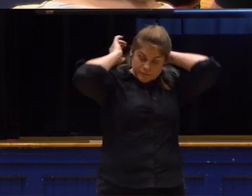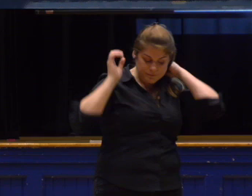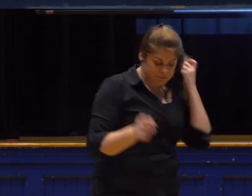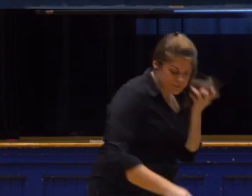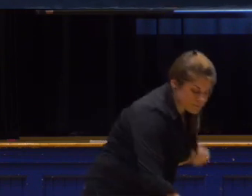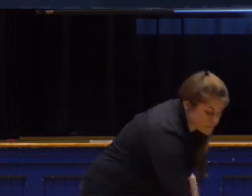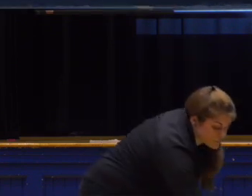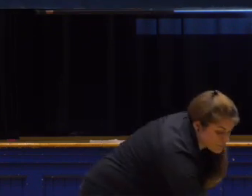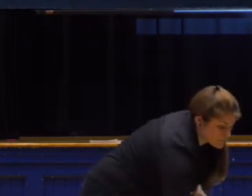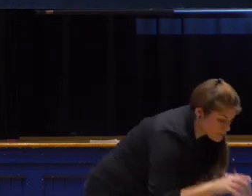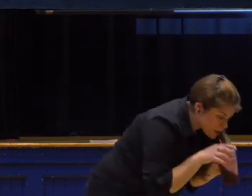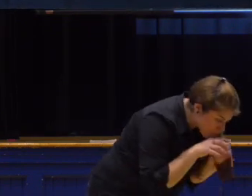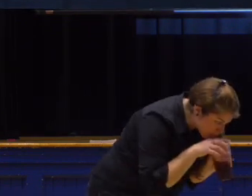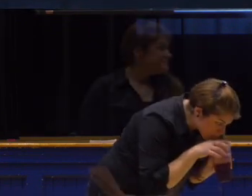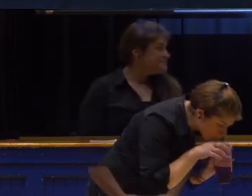Hi.